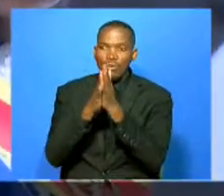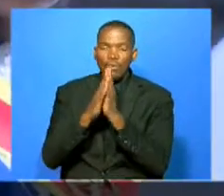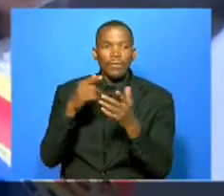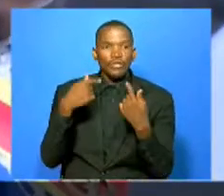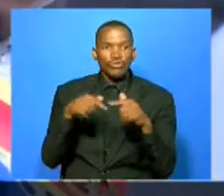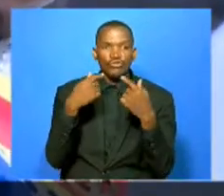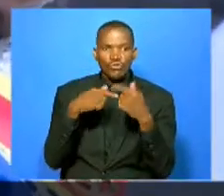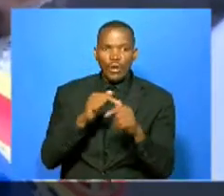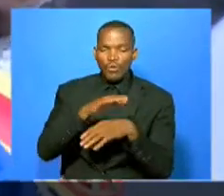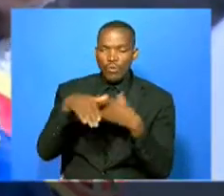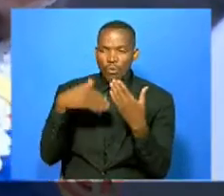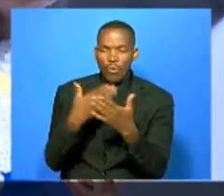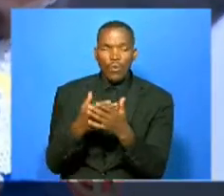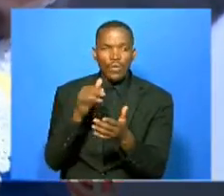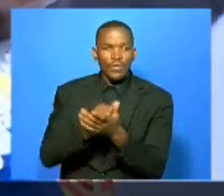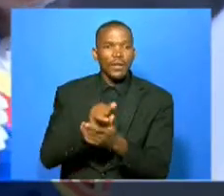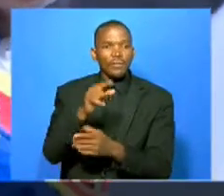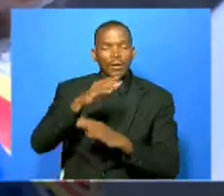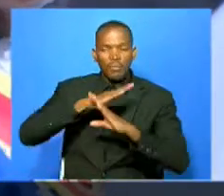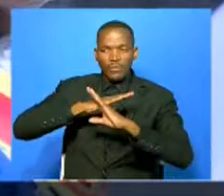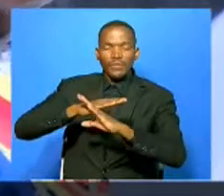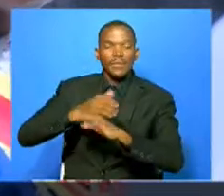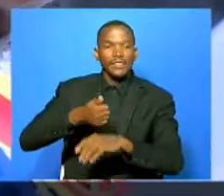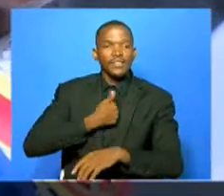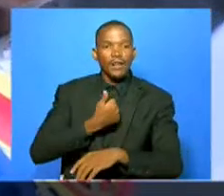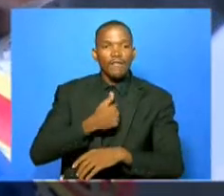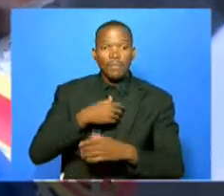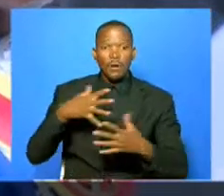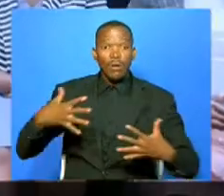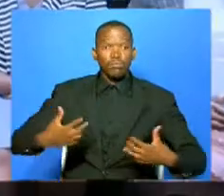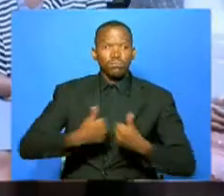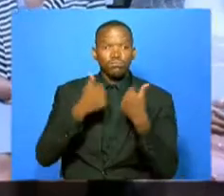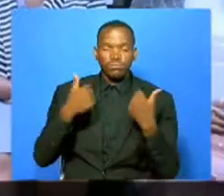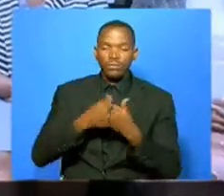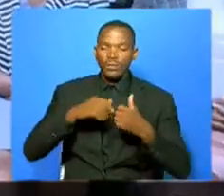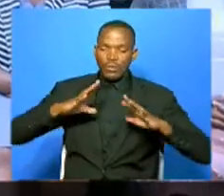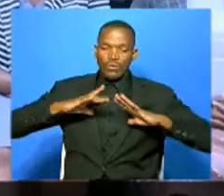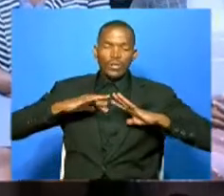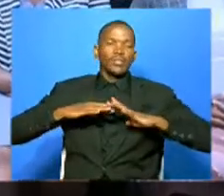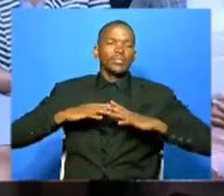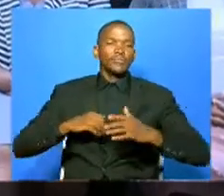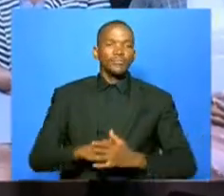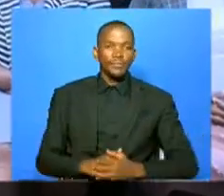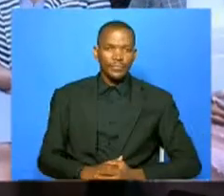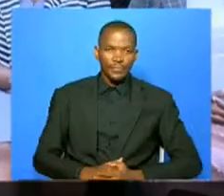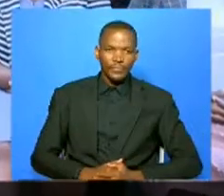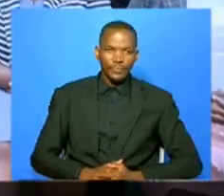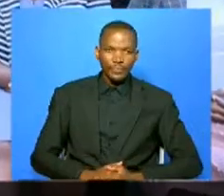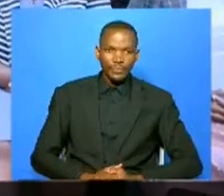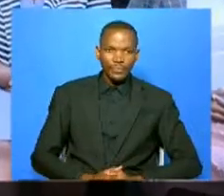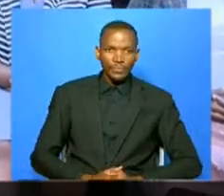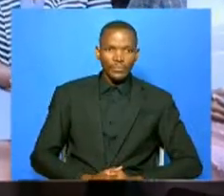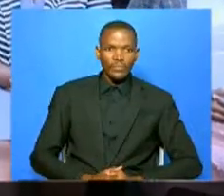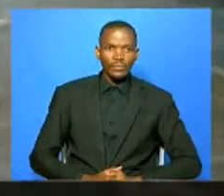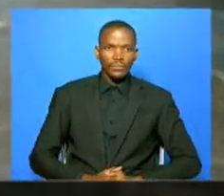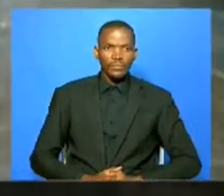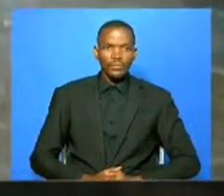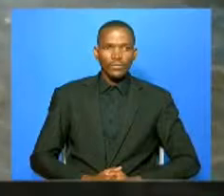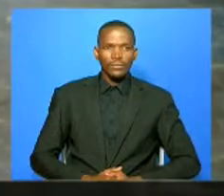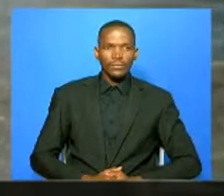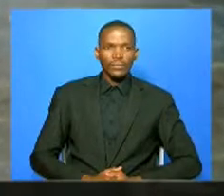mo dikotsing tsa dikoloi segolobogolo ka dinako tsa malatsi a boitapoloso. Ke sego fetse